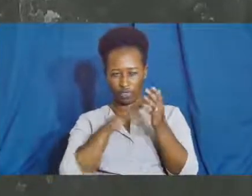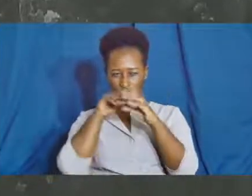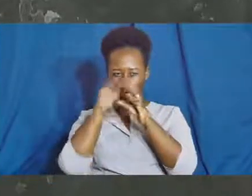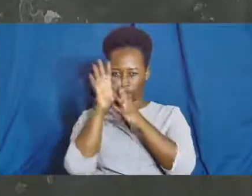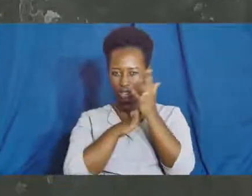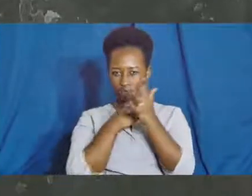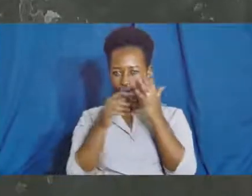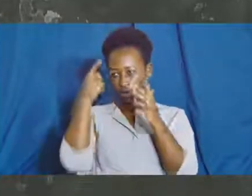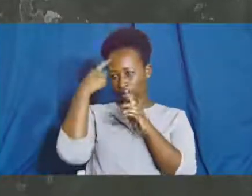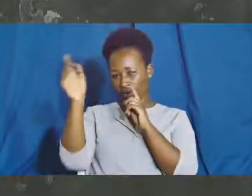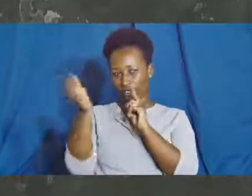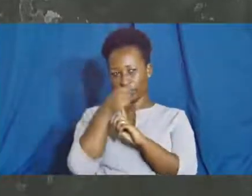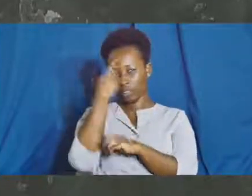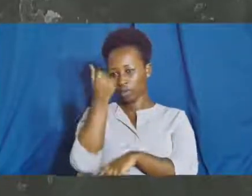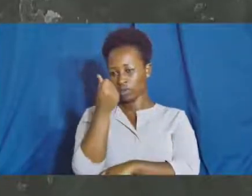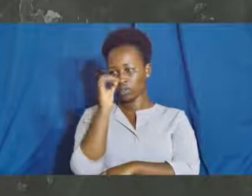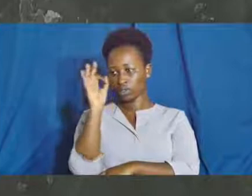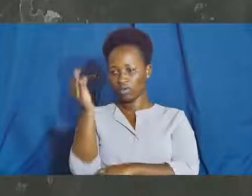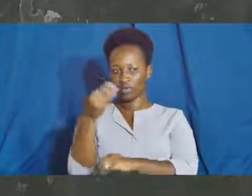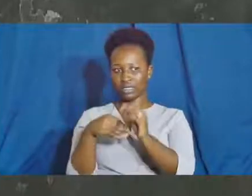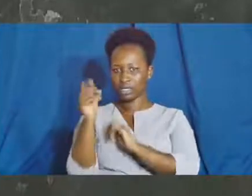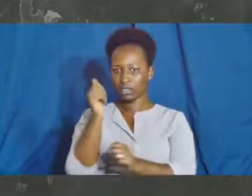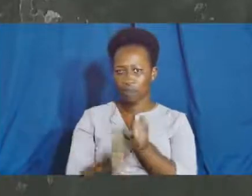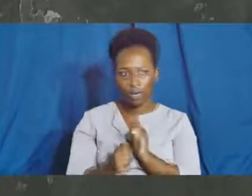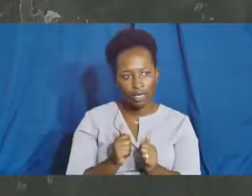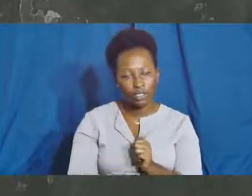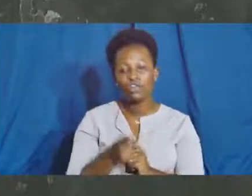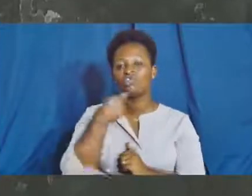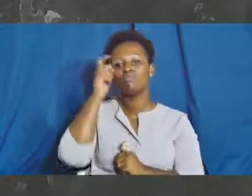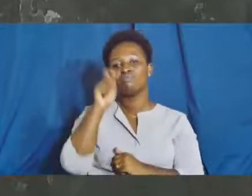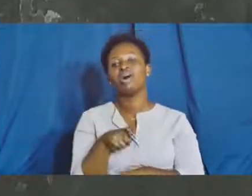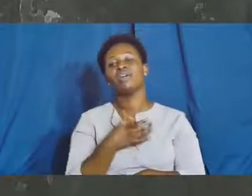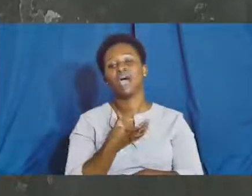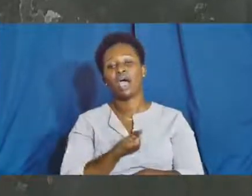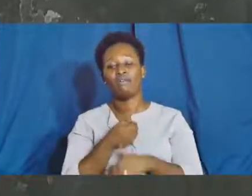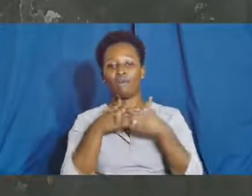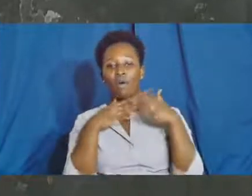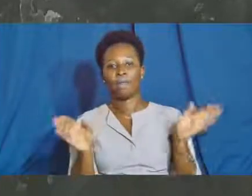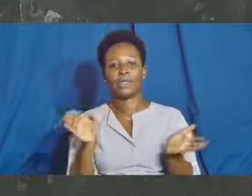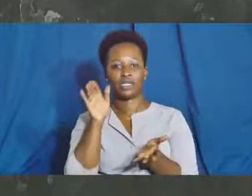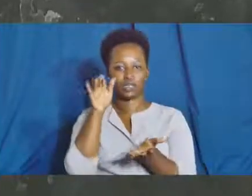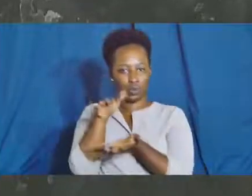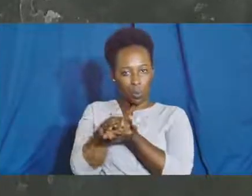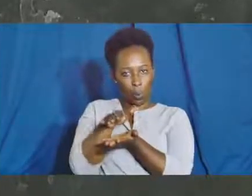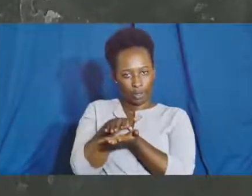getting cost of sales? You must be having opening stock.